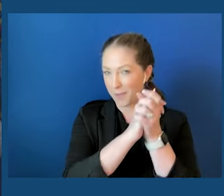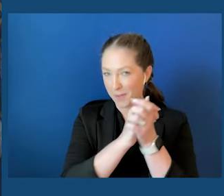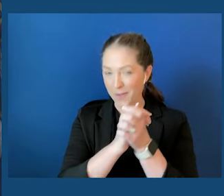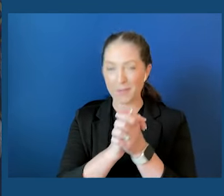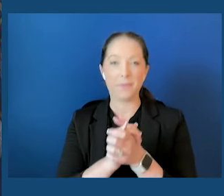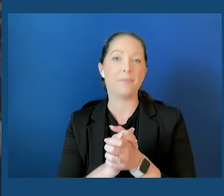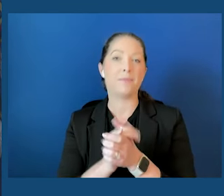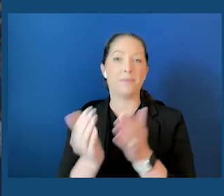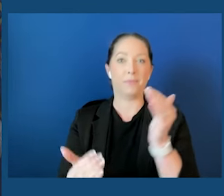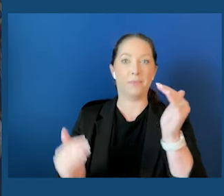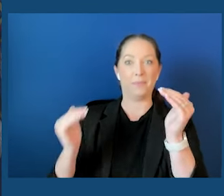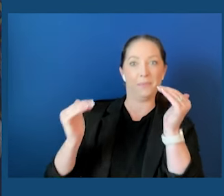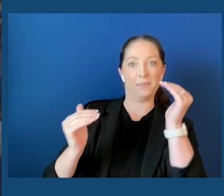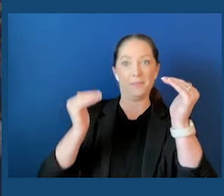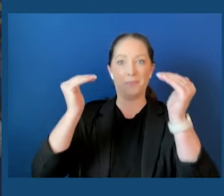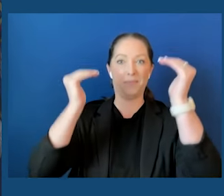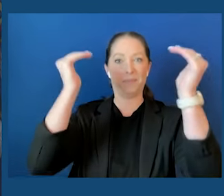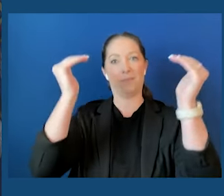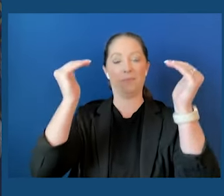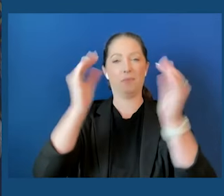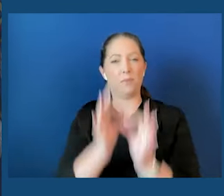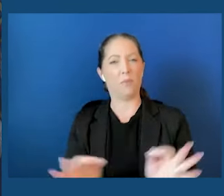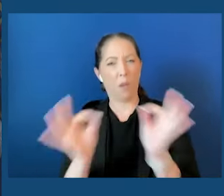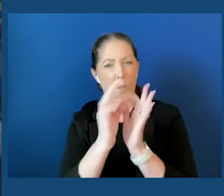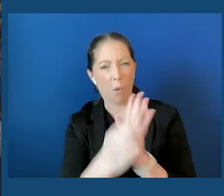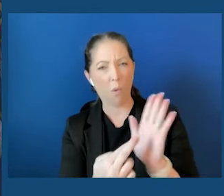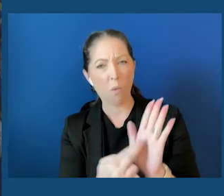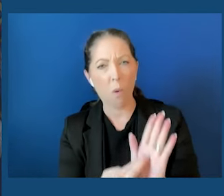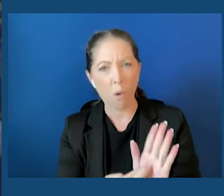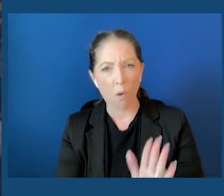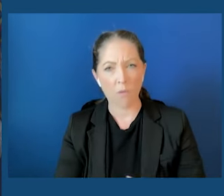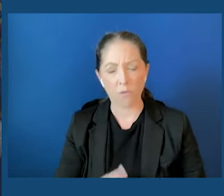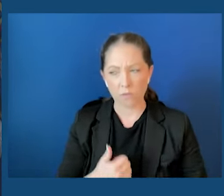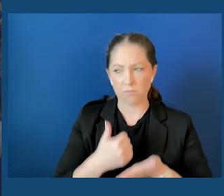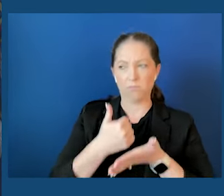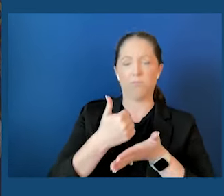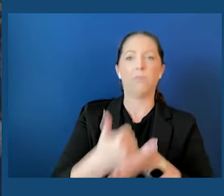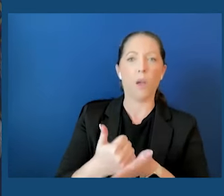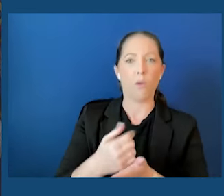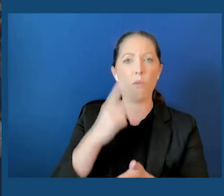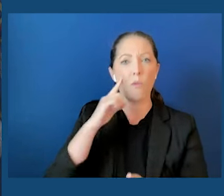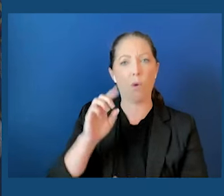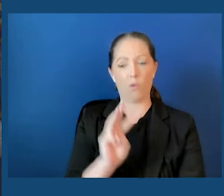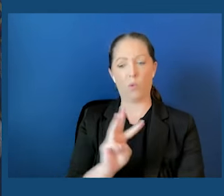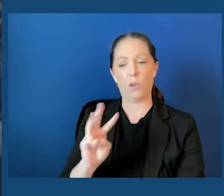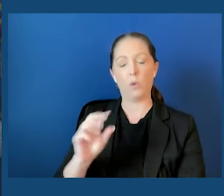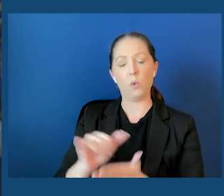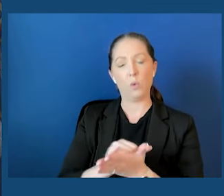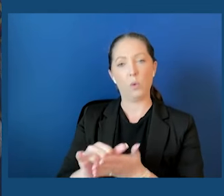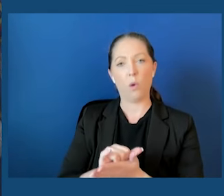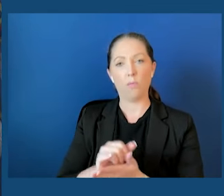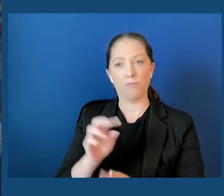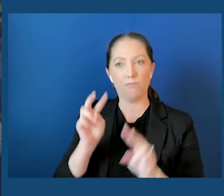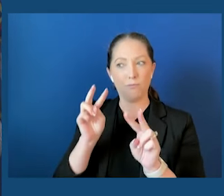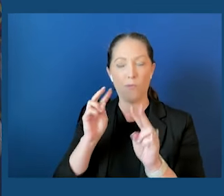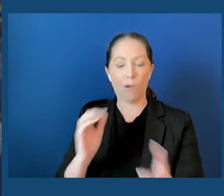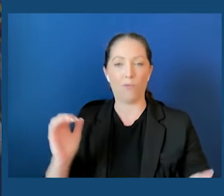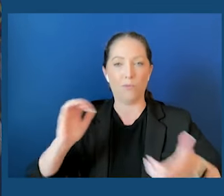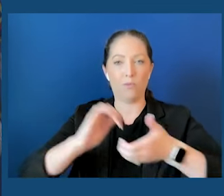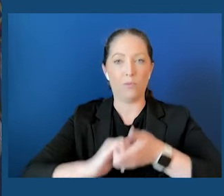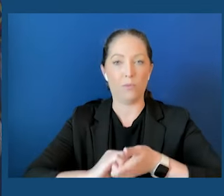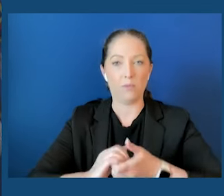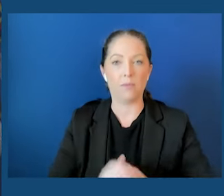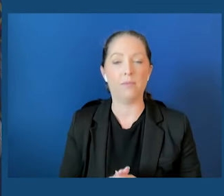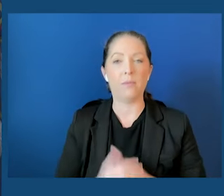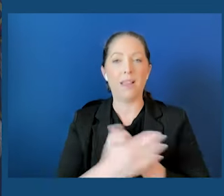that important role to help deliver for Western New York. Look forward to partnering with you as well. Our County Executive Mark Poloncarz, who's